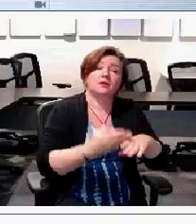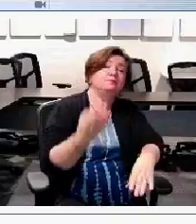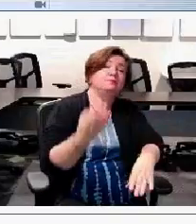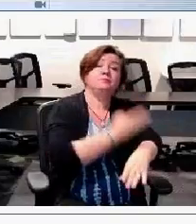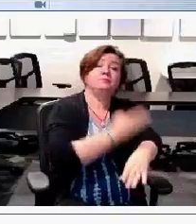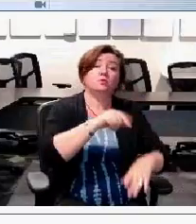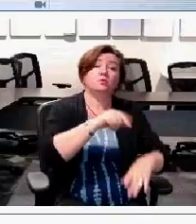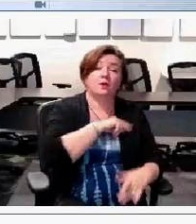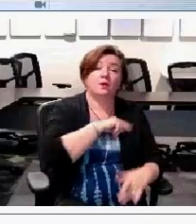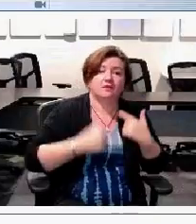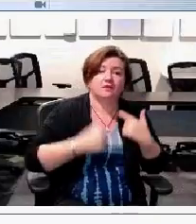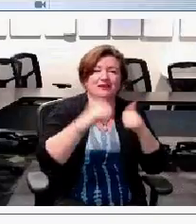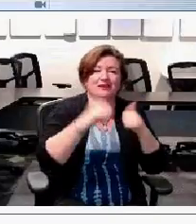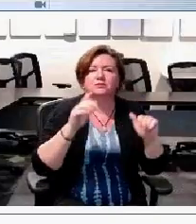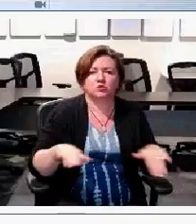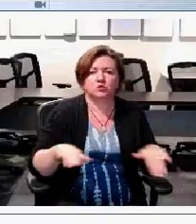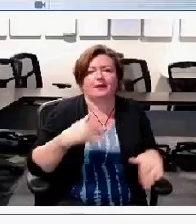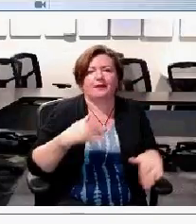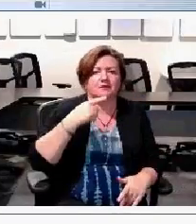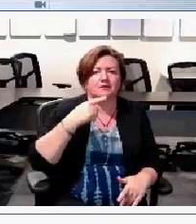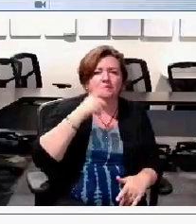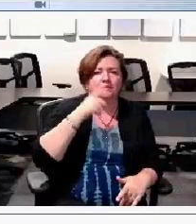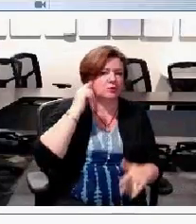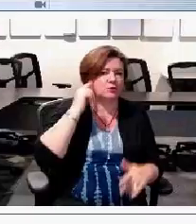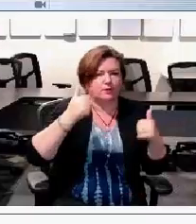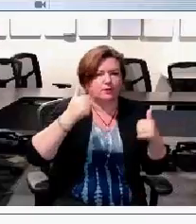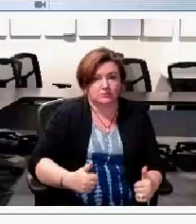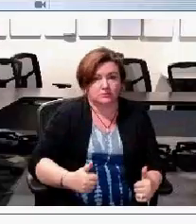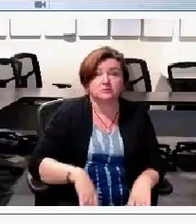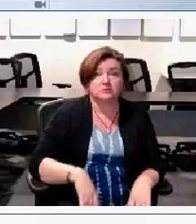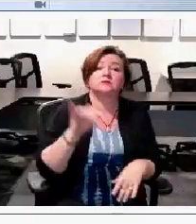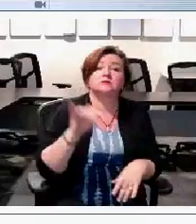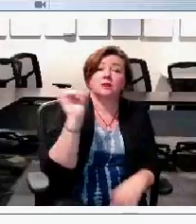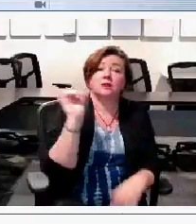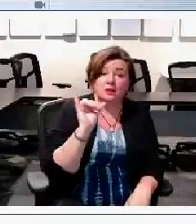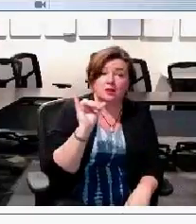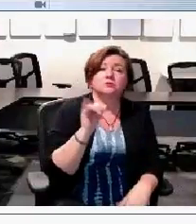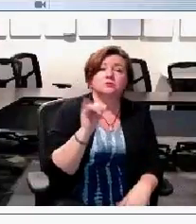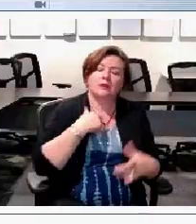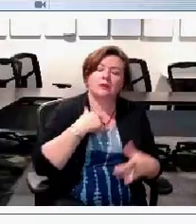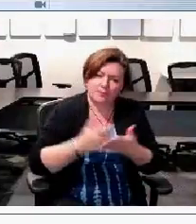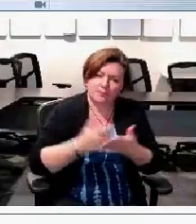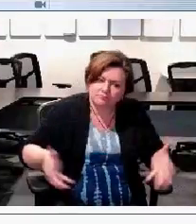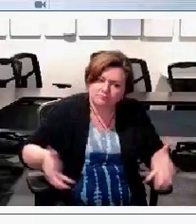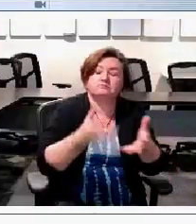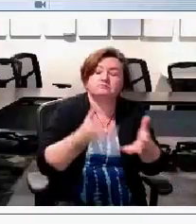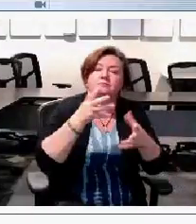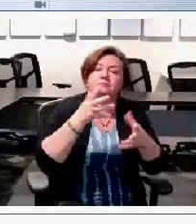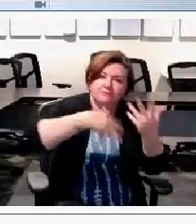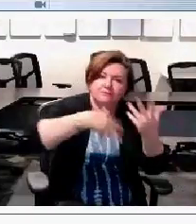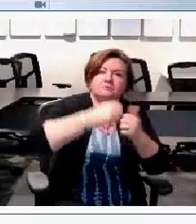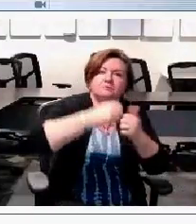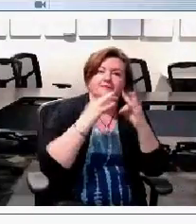quality of life for children with hearing loss and give them, hopefully, impart skills that help them to be really active participants with